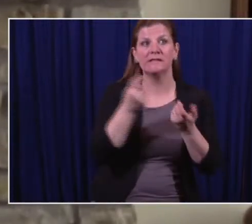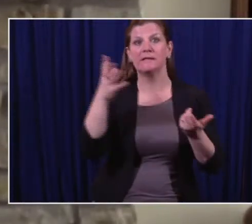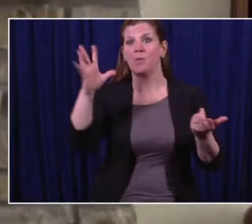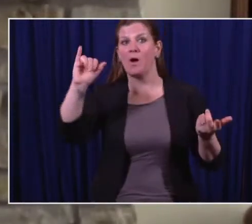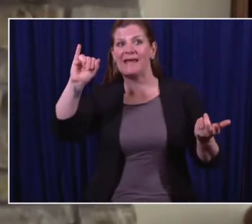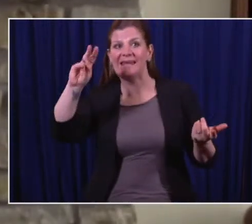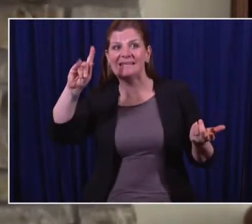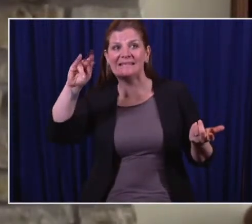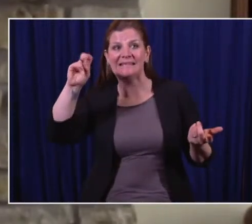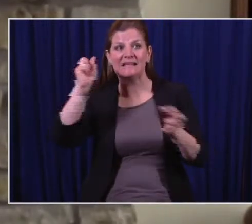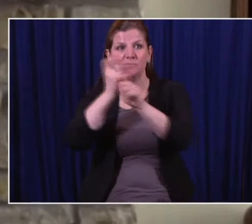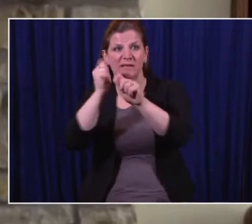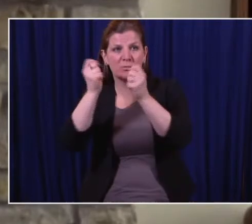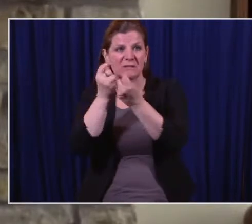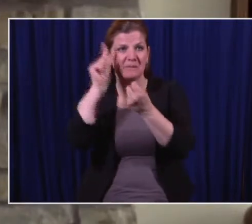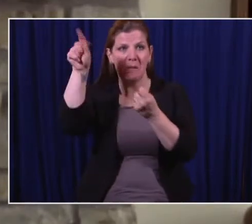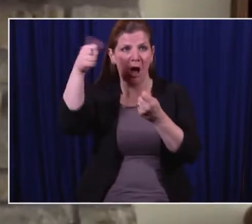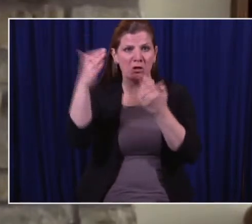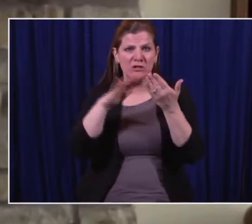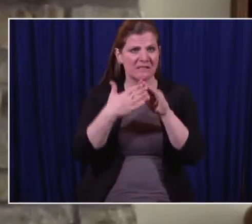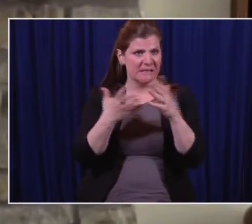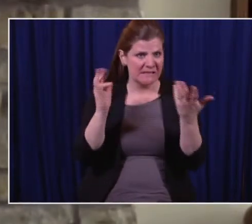that later